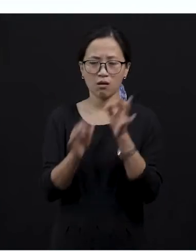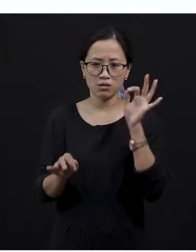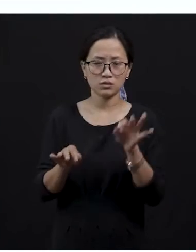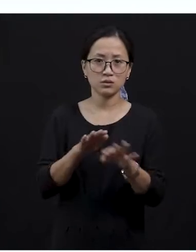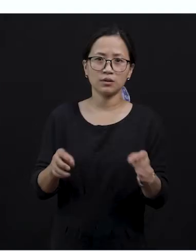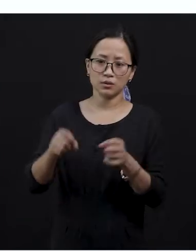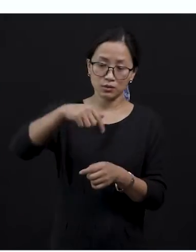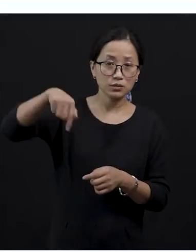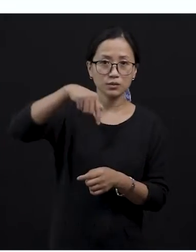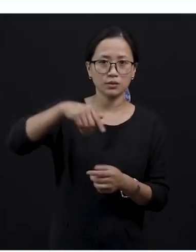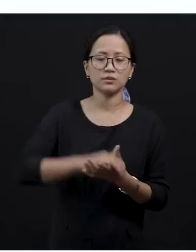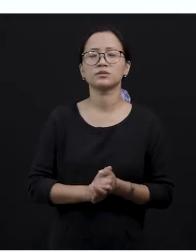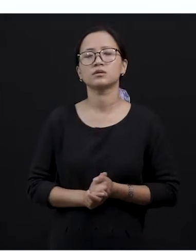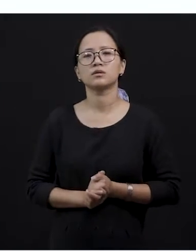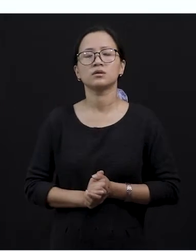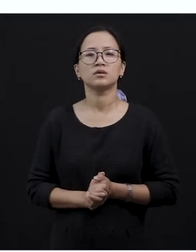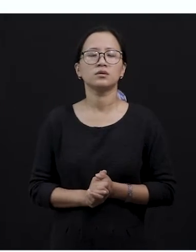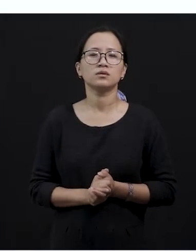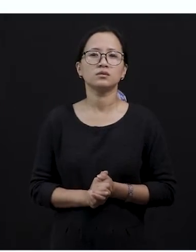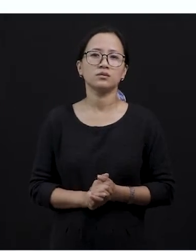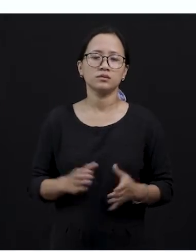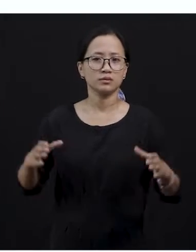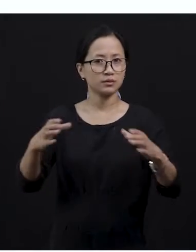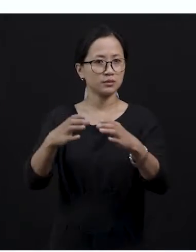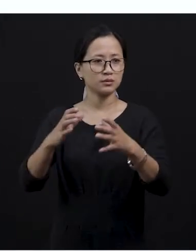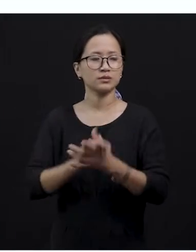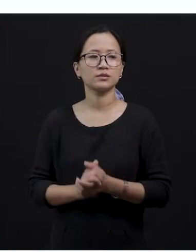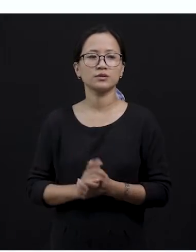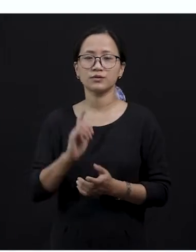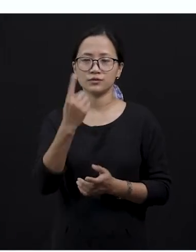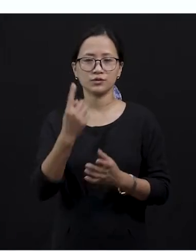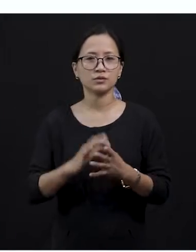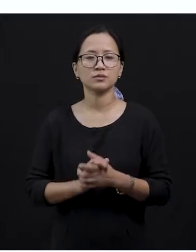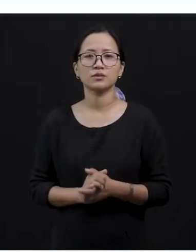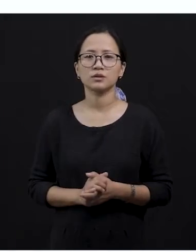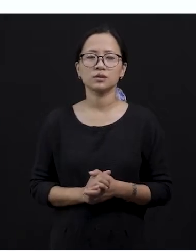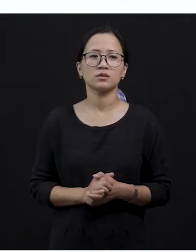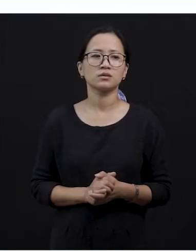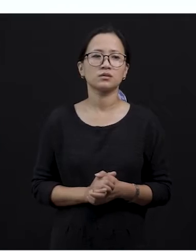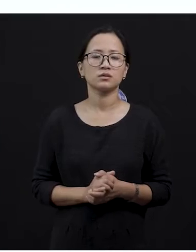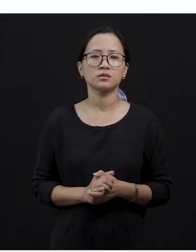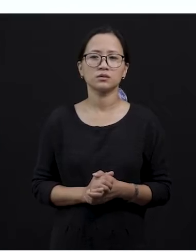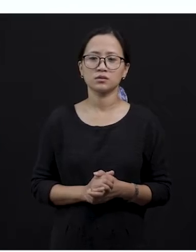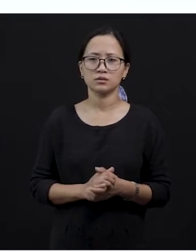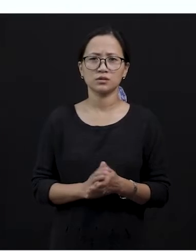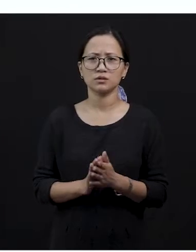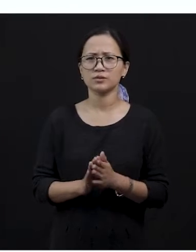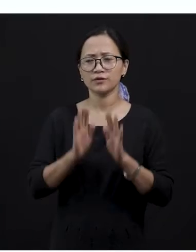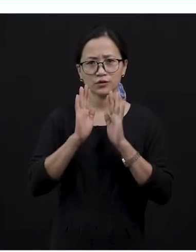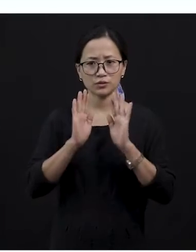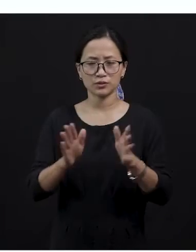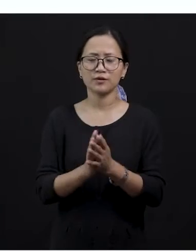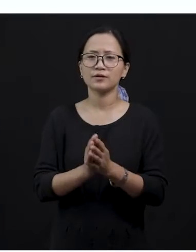from this and this, isn't it? And this is different from this. So let us group. This group of items which have got a definite